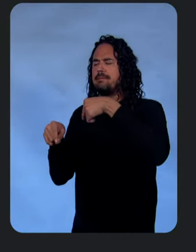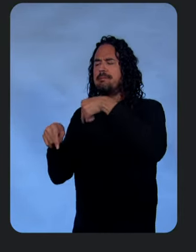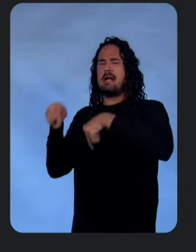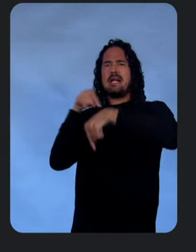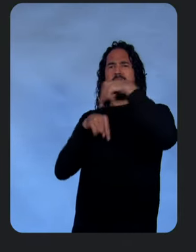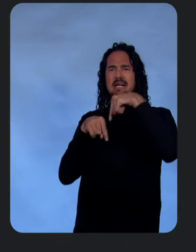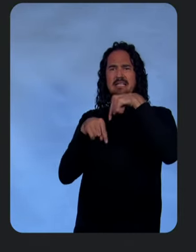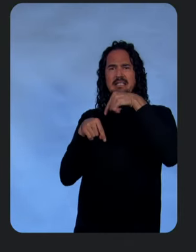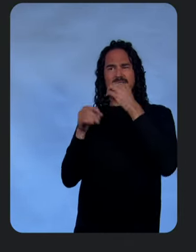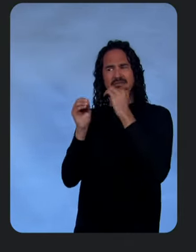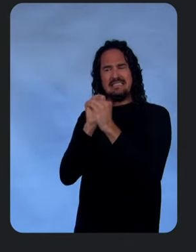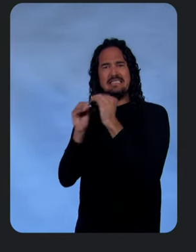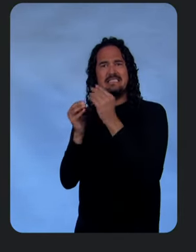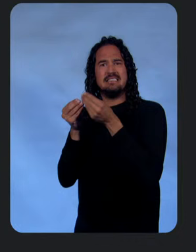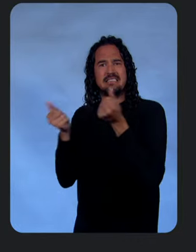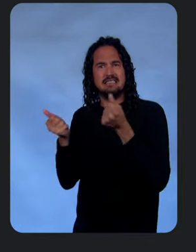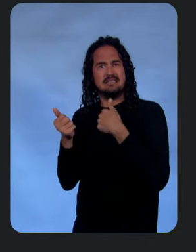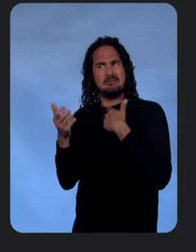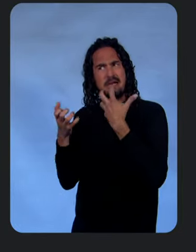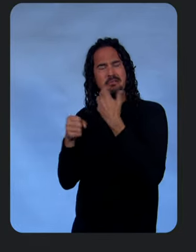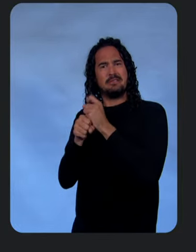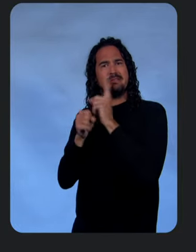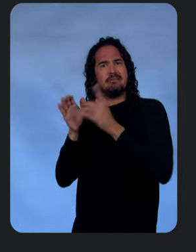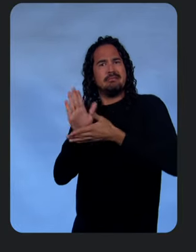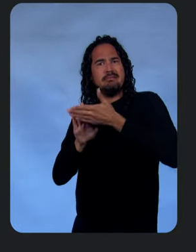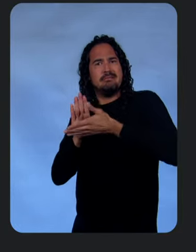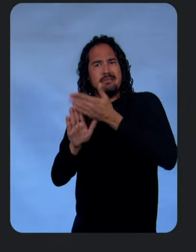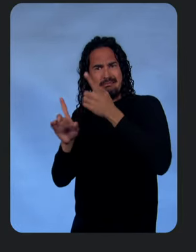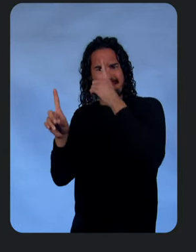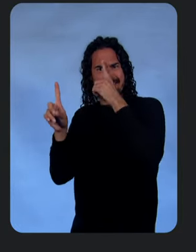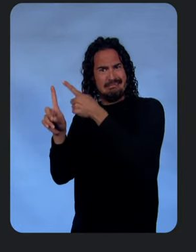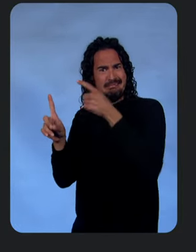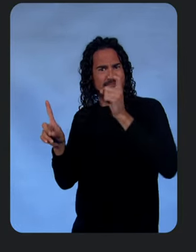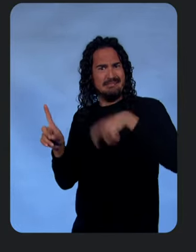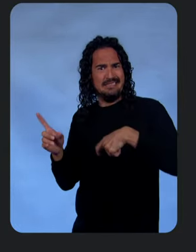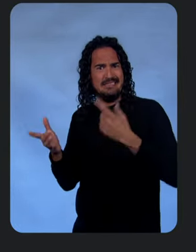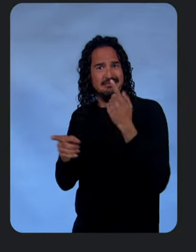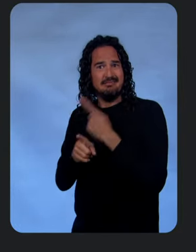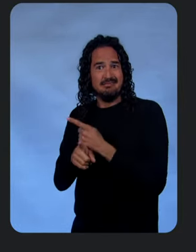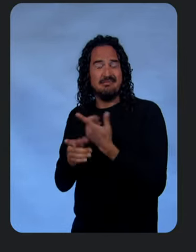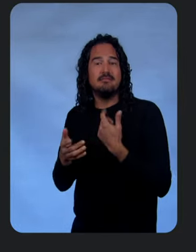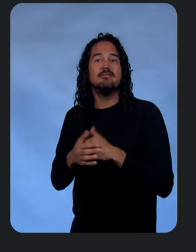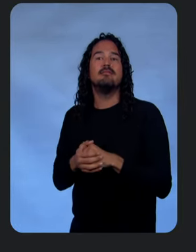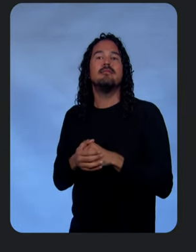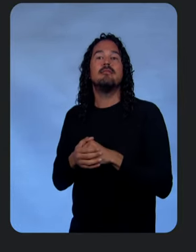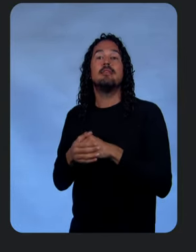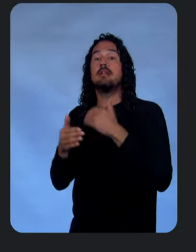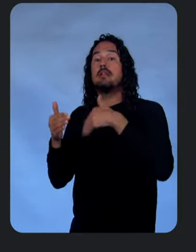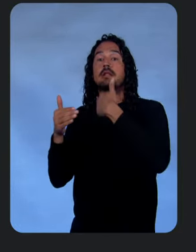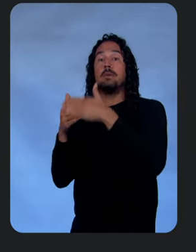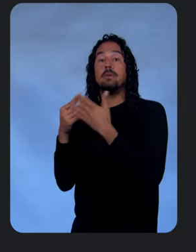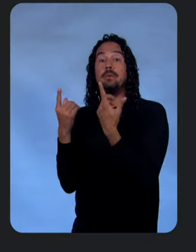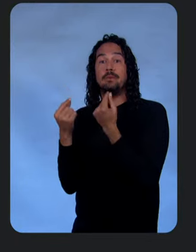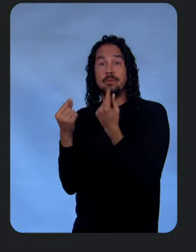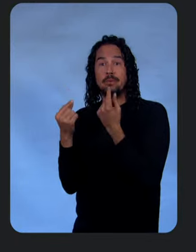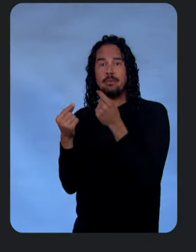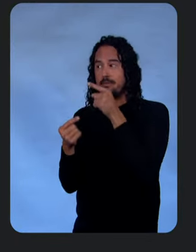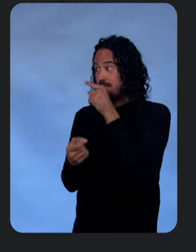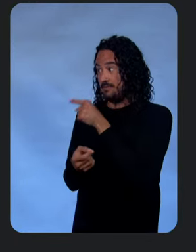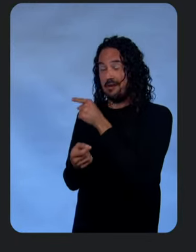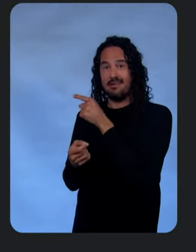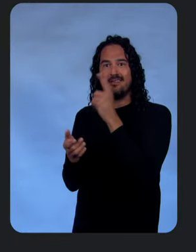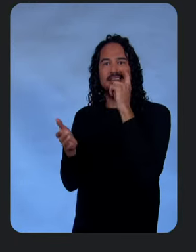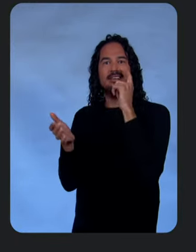we can actually sell things on the internet, right? That's our whole salvage this for me. All right. So, the next thing I'm going to do here, because we can see this, is I'm going to go ahead